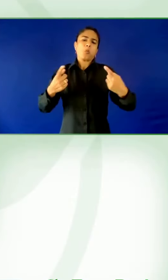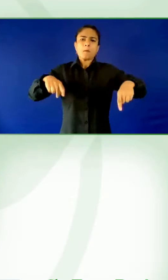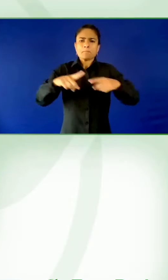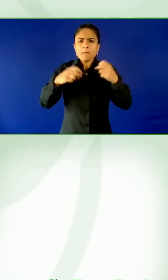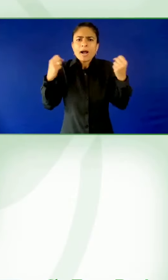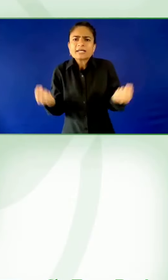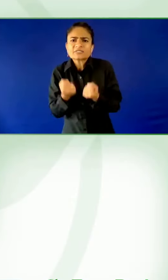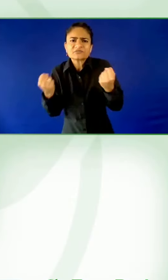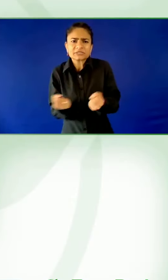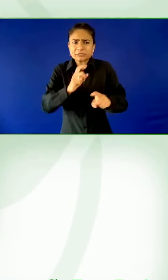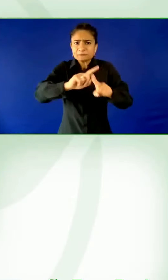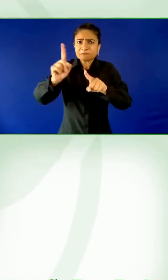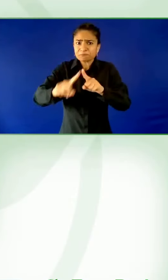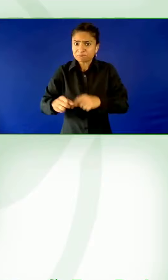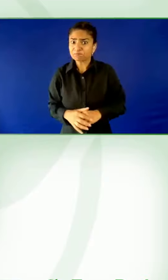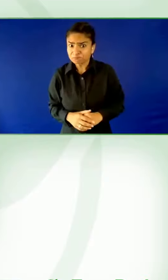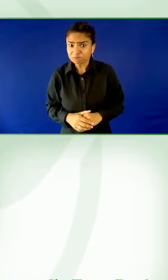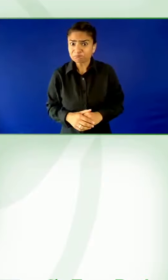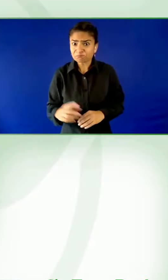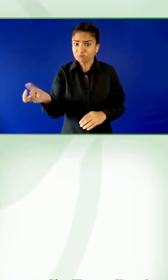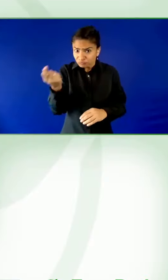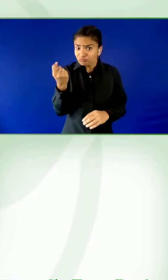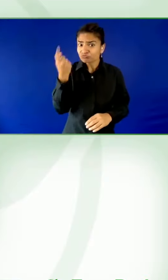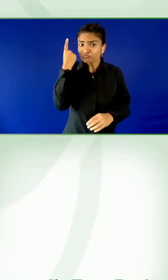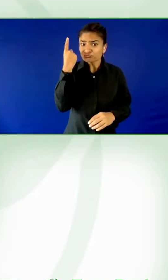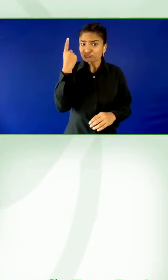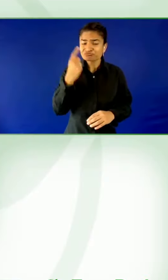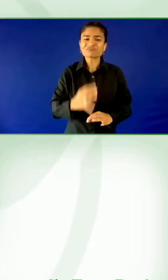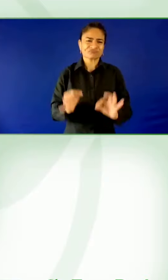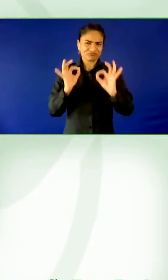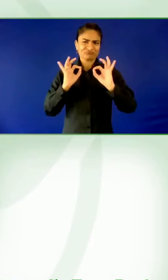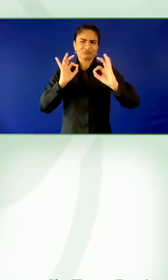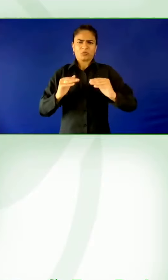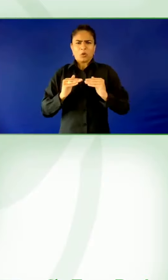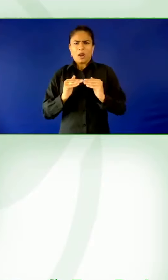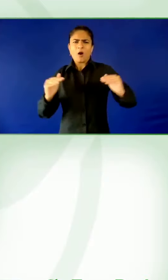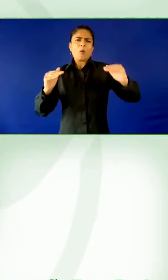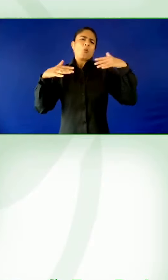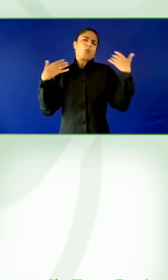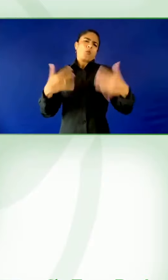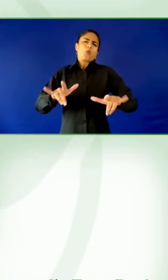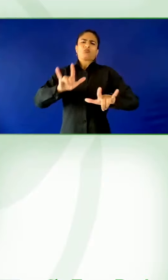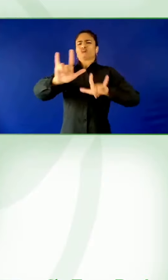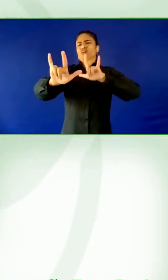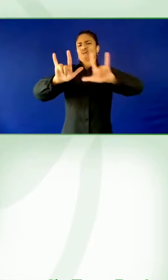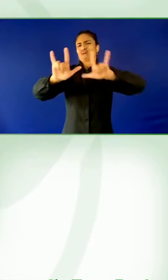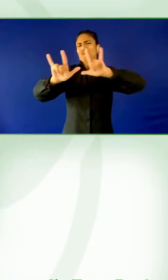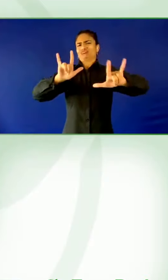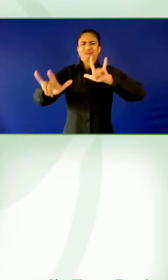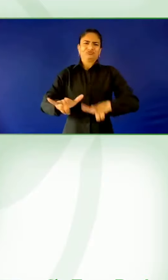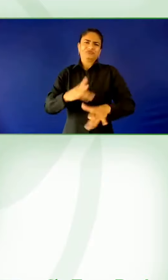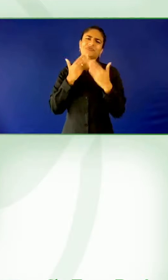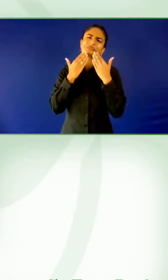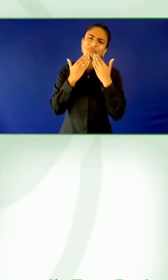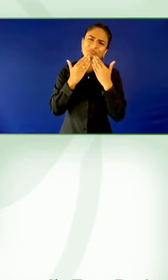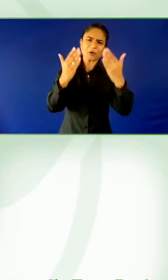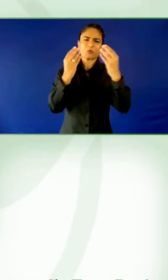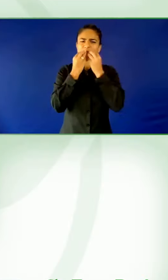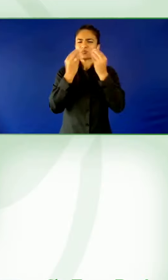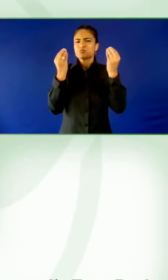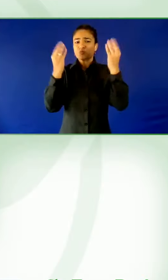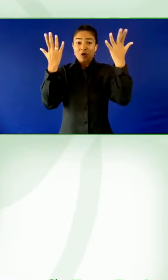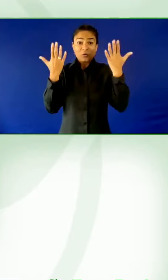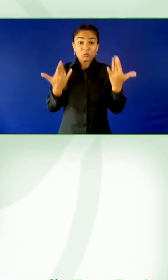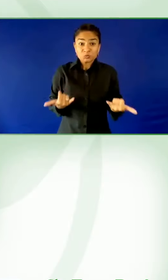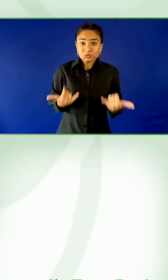cool. We're going to first turn to my colleague, Chad. Chad is from Google, and it's a real honor and